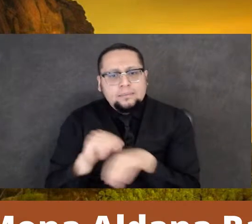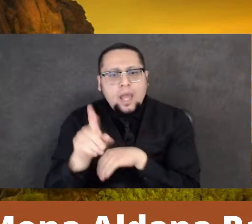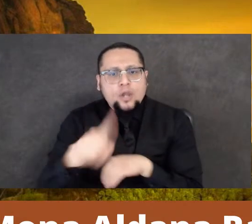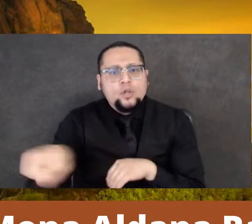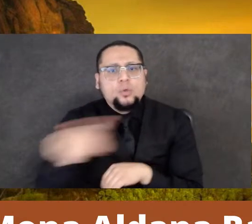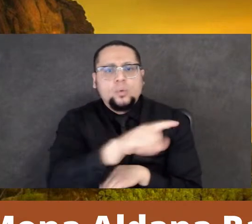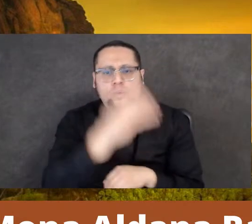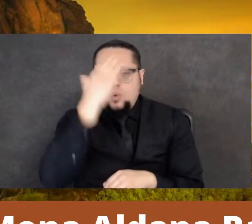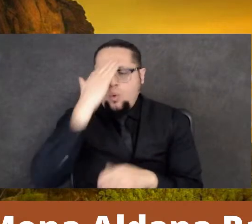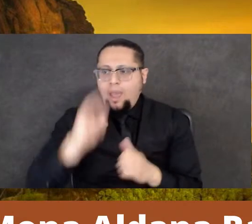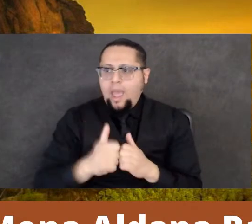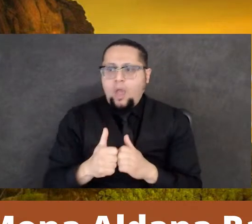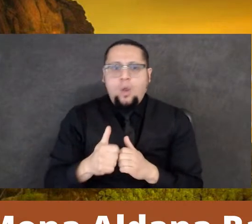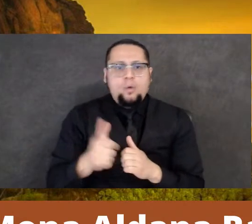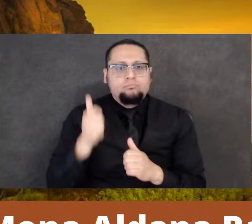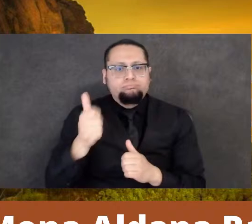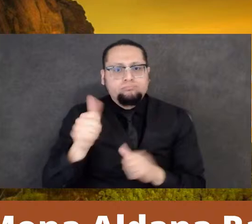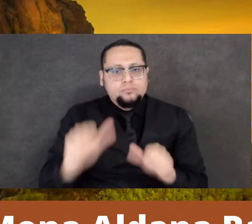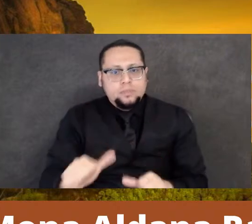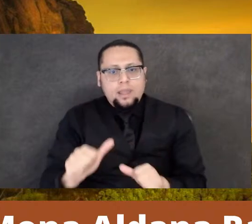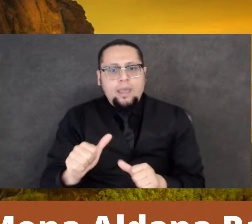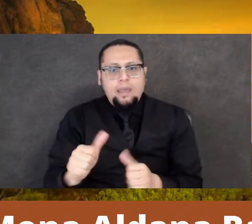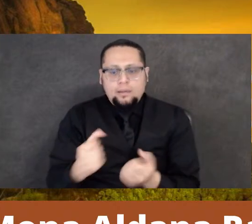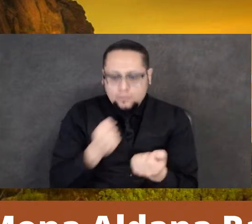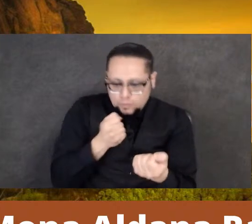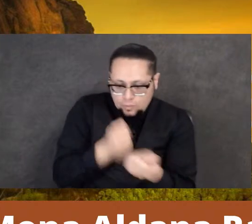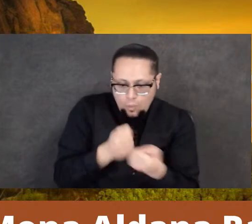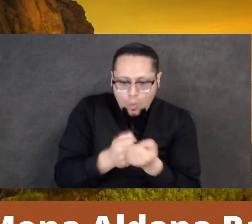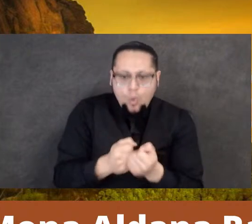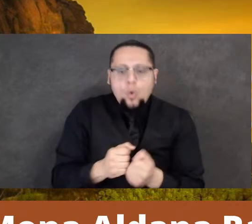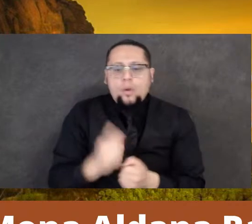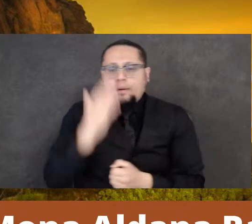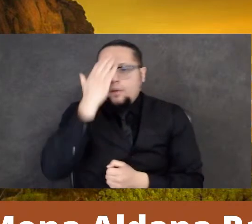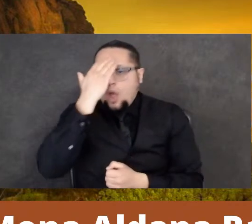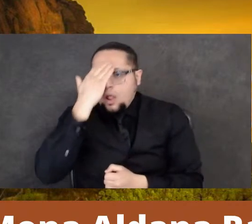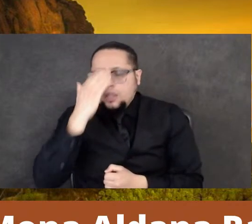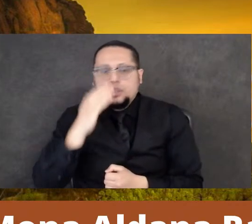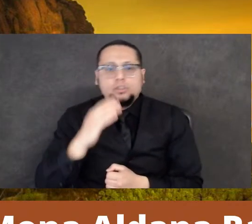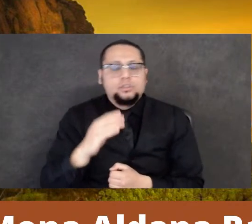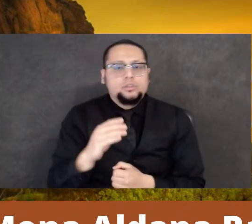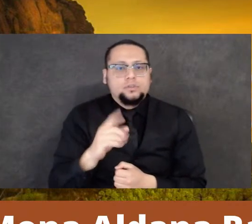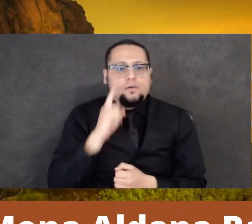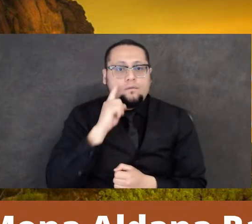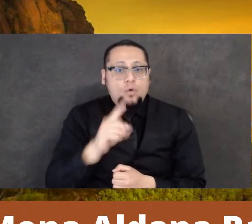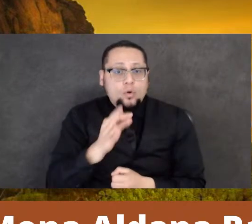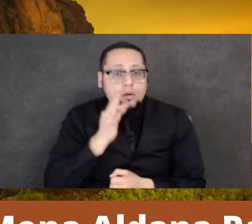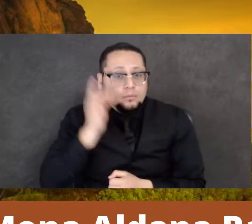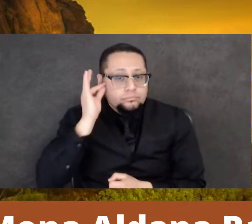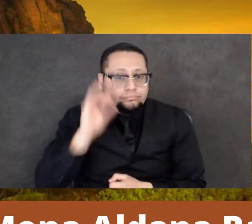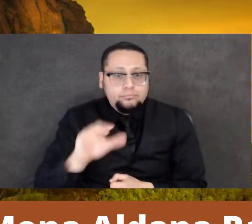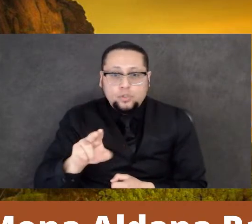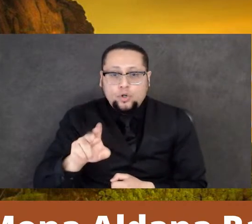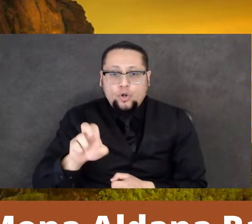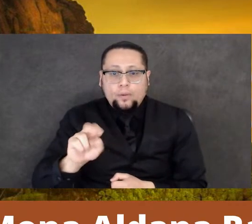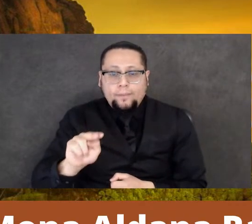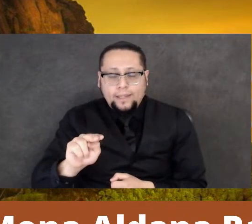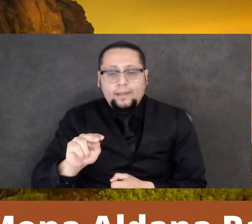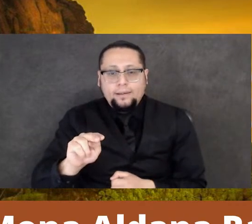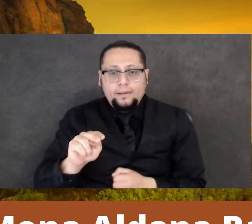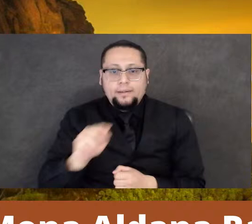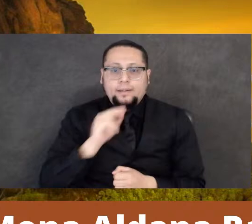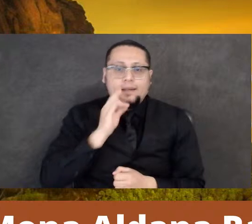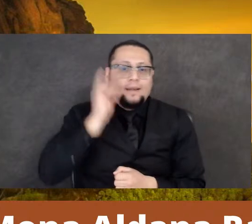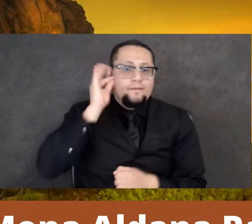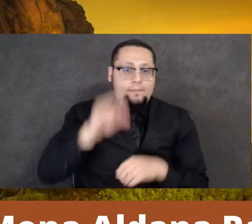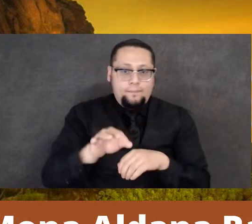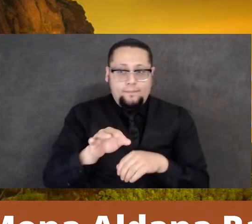to elevate a collective knowledge of our urban tribal communities. If you want to be a part of this coalition to recenter our